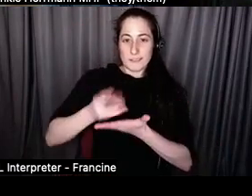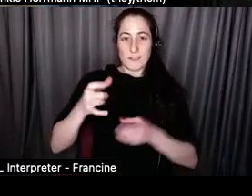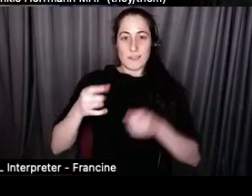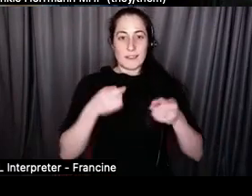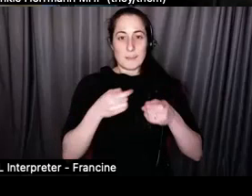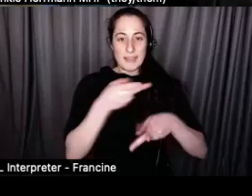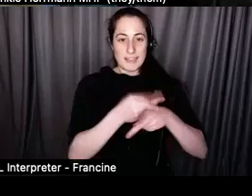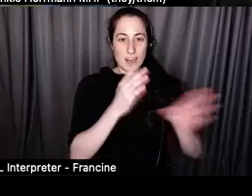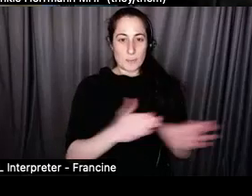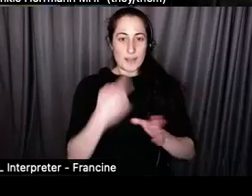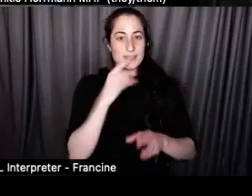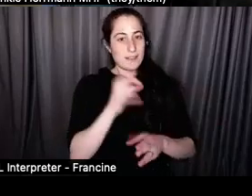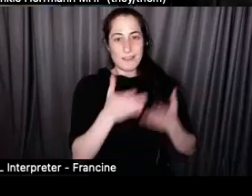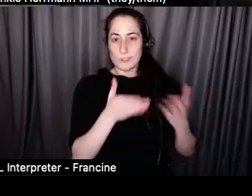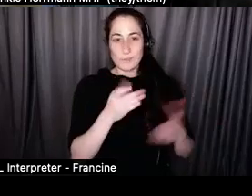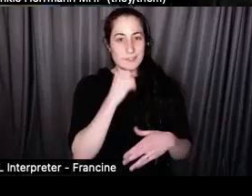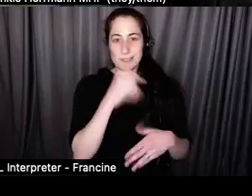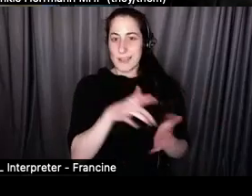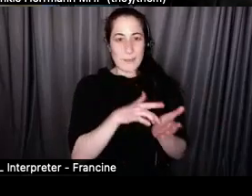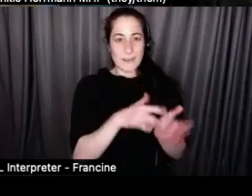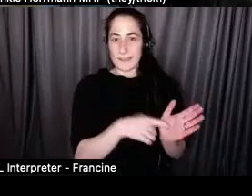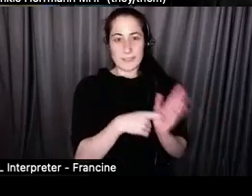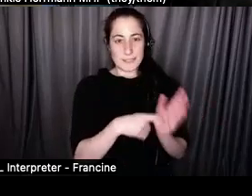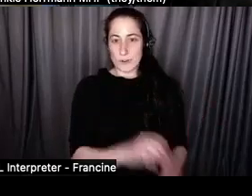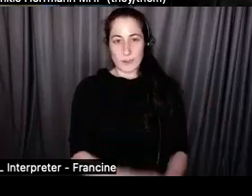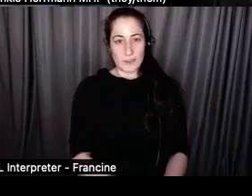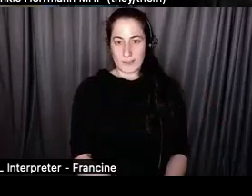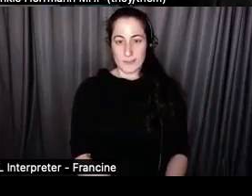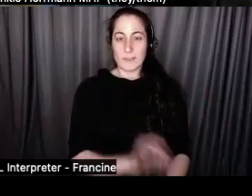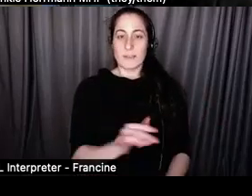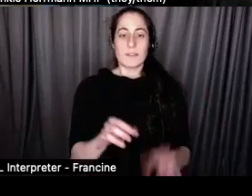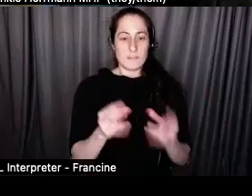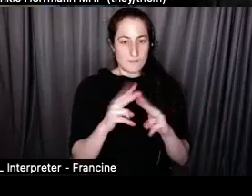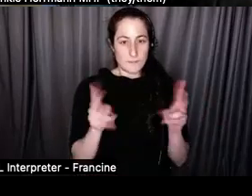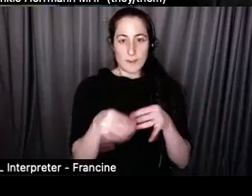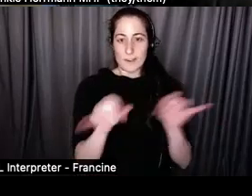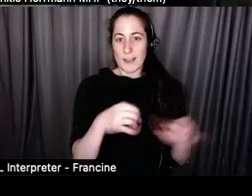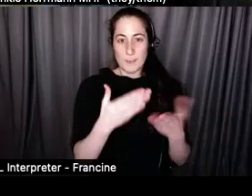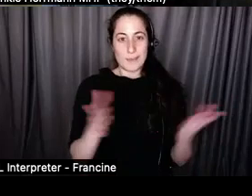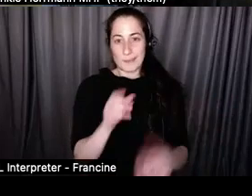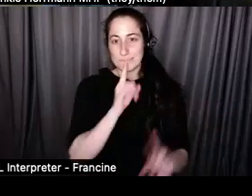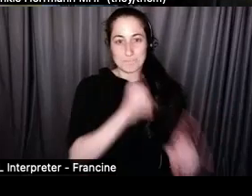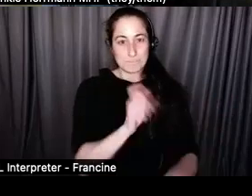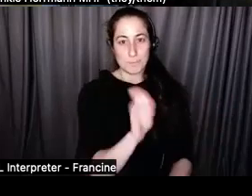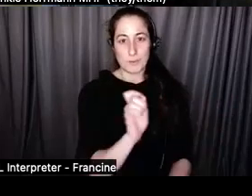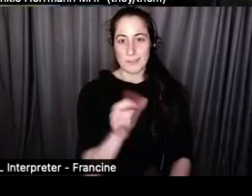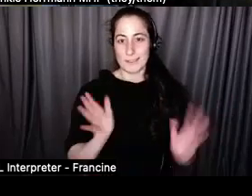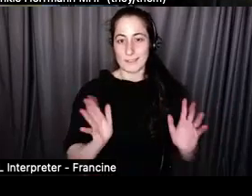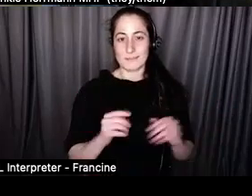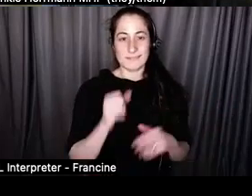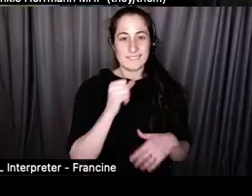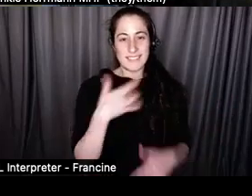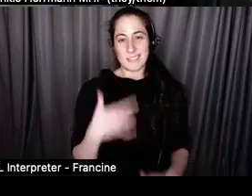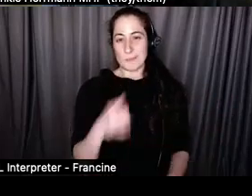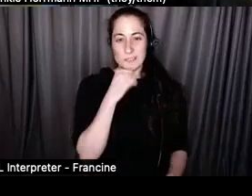plan will say the service is not medically necessary. That's a very common thing that they just kind of spit out, to my mind, without even really